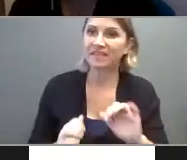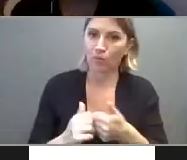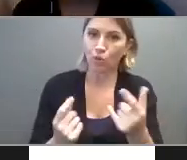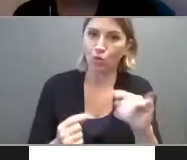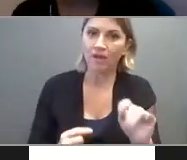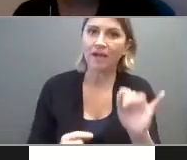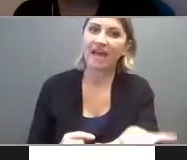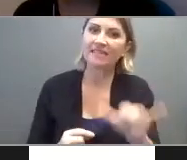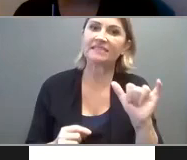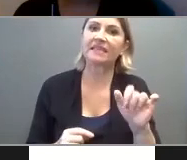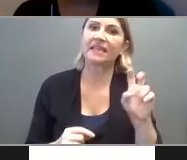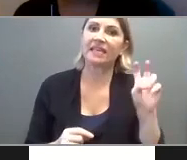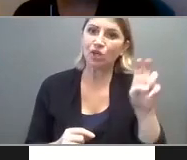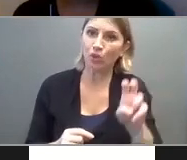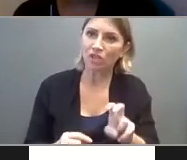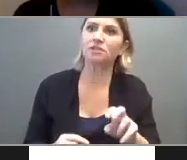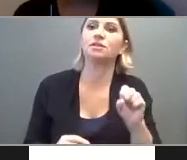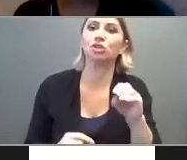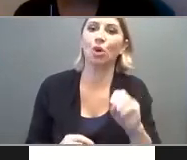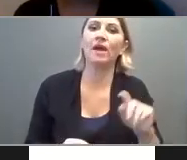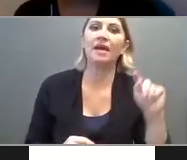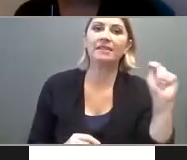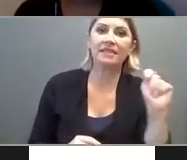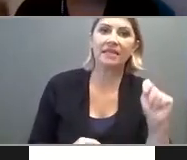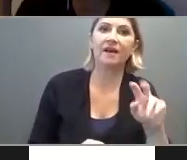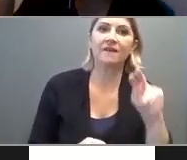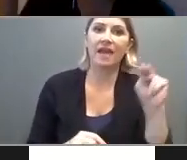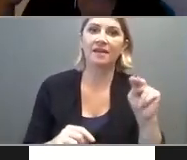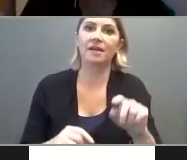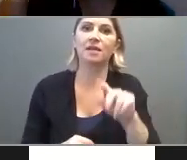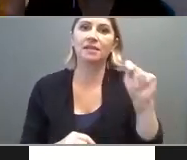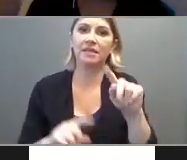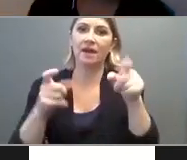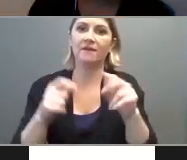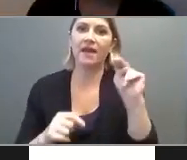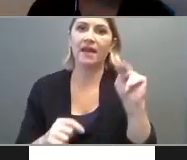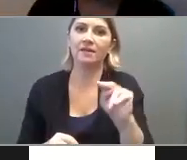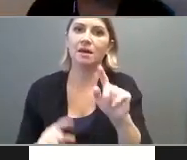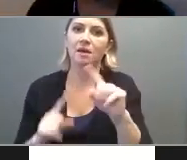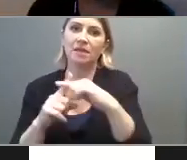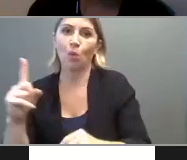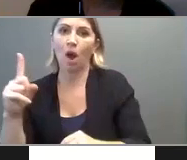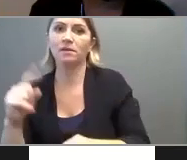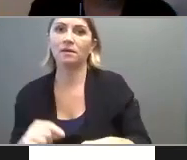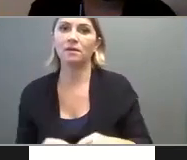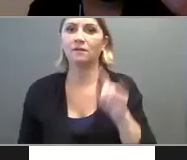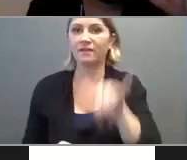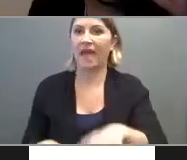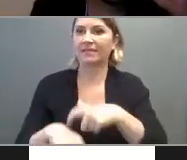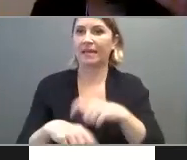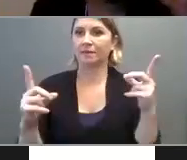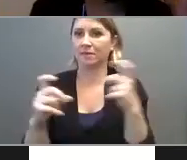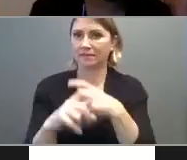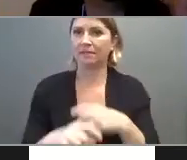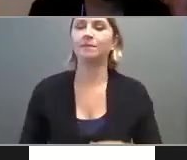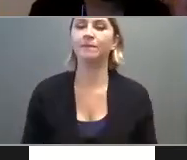the iteration method, that t of n equals to t of n by 2 plus 1 results in log of n complexity.